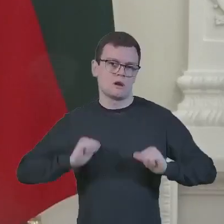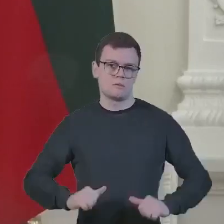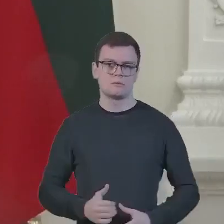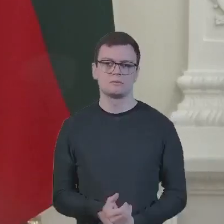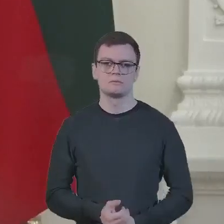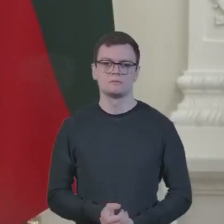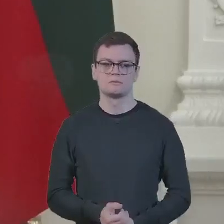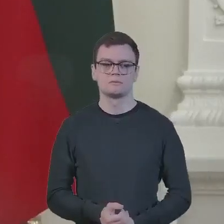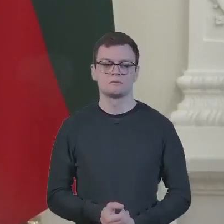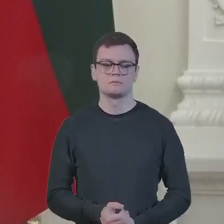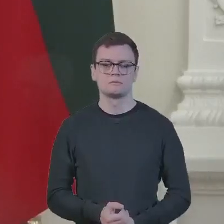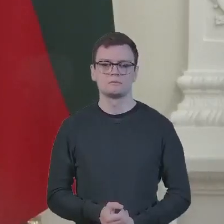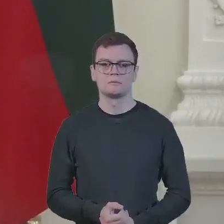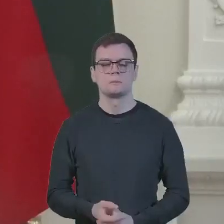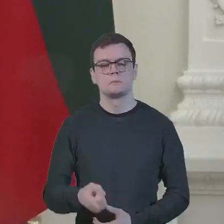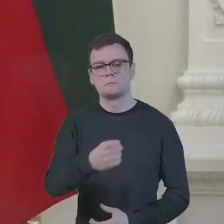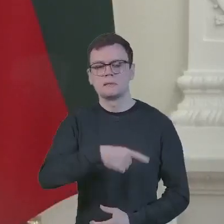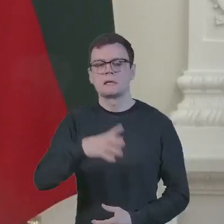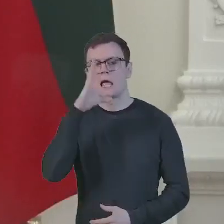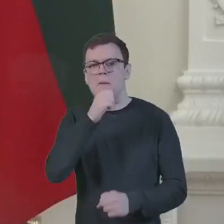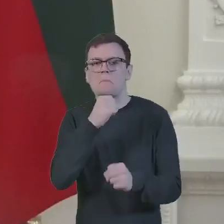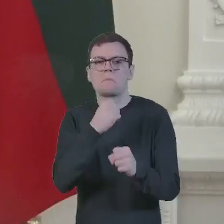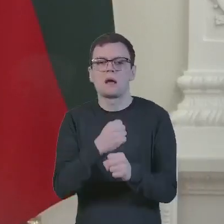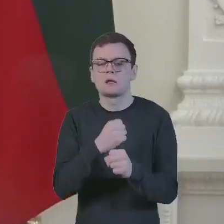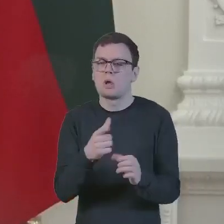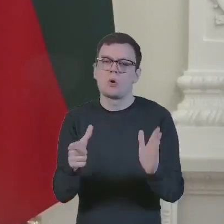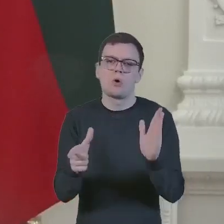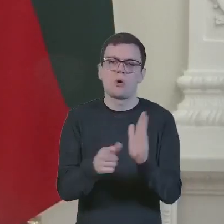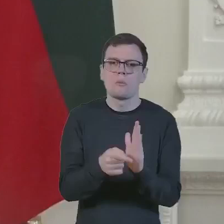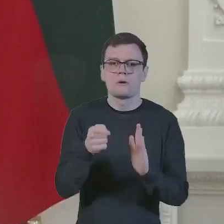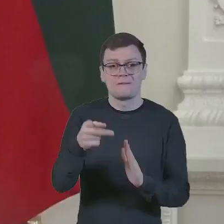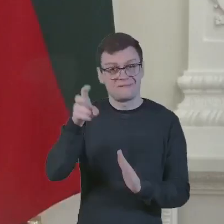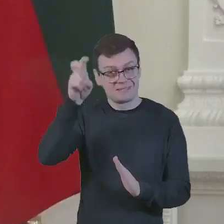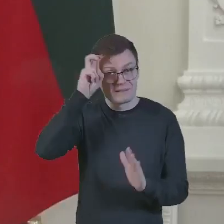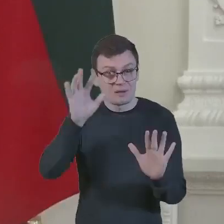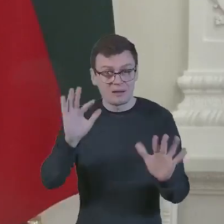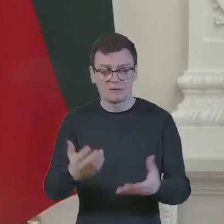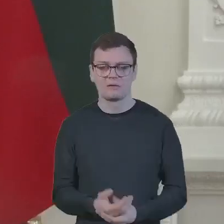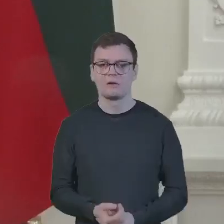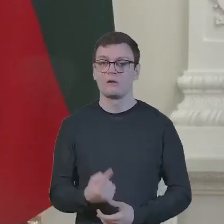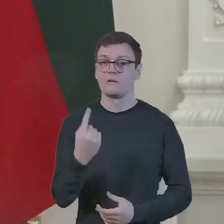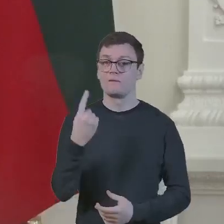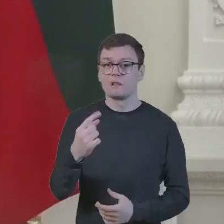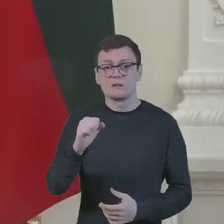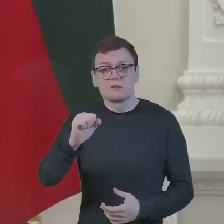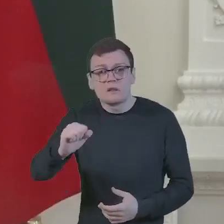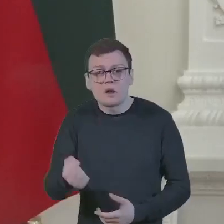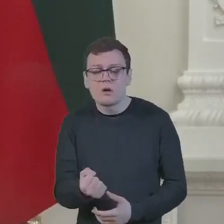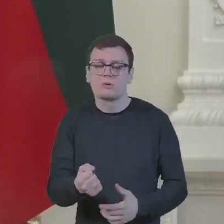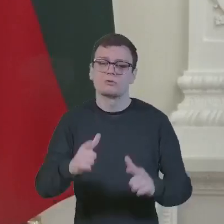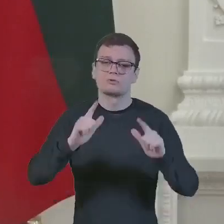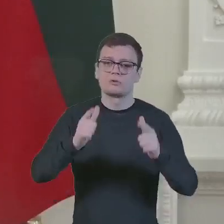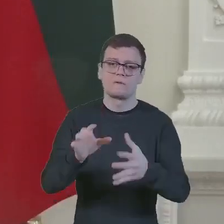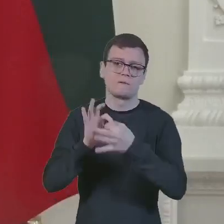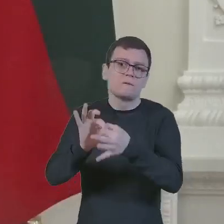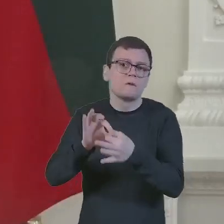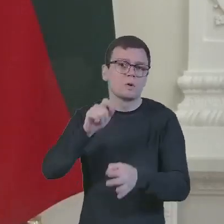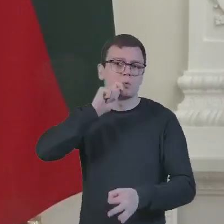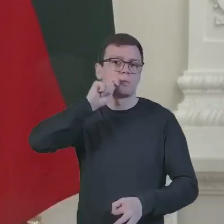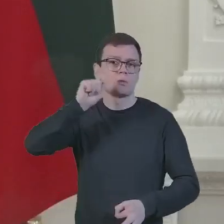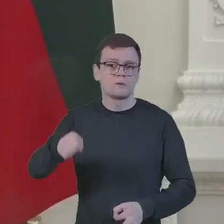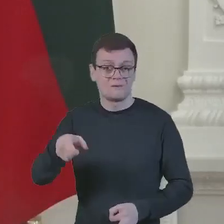in the future, and that we have done everything that we could and that we had to account.